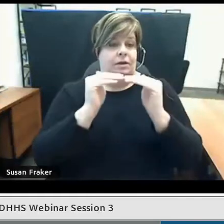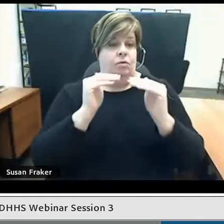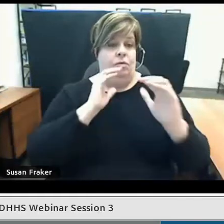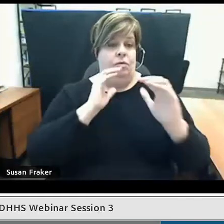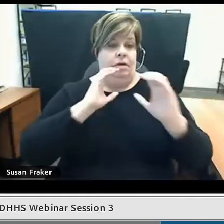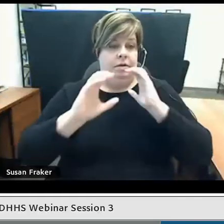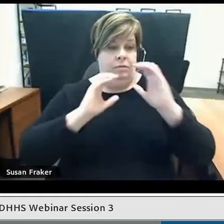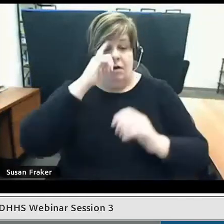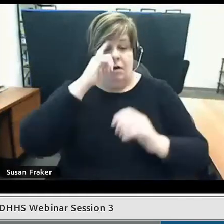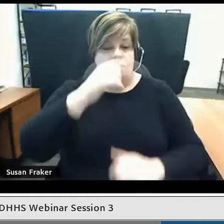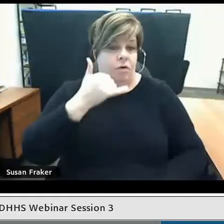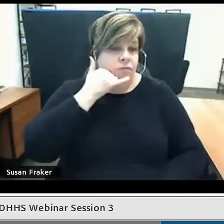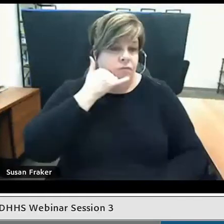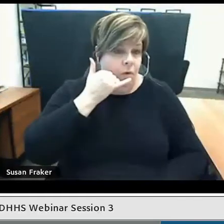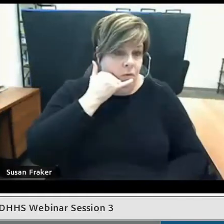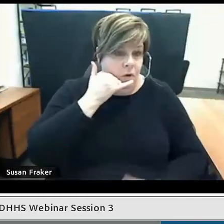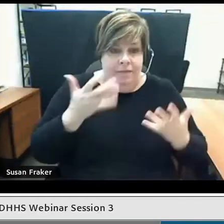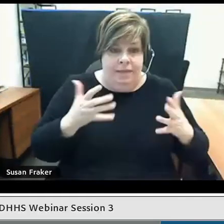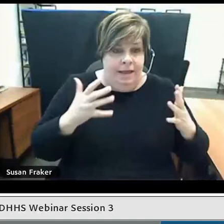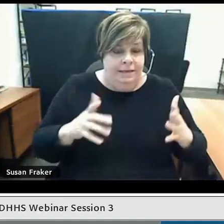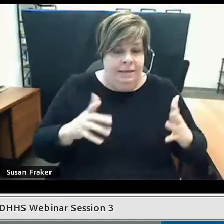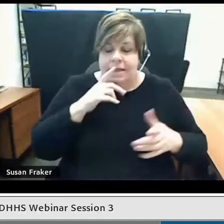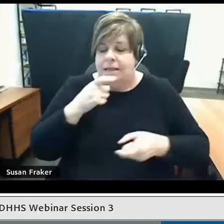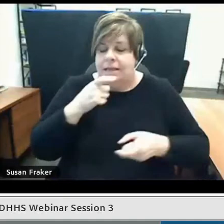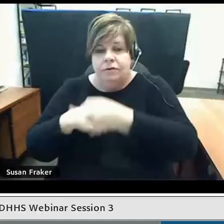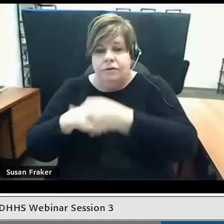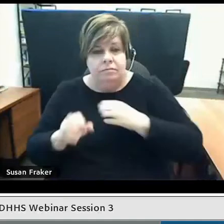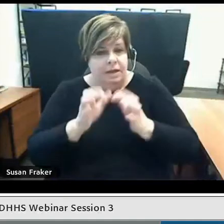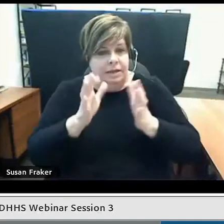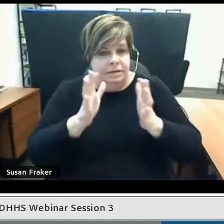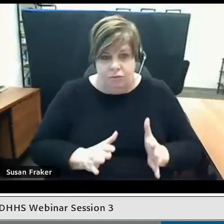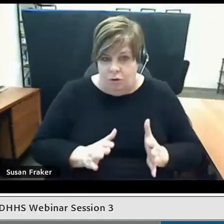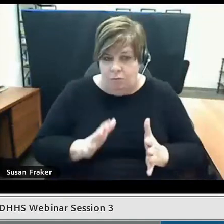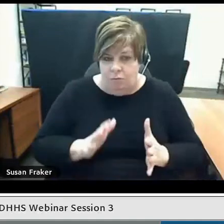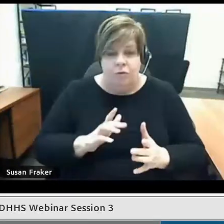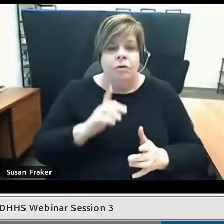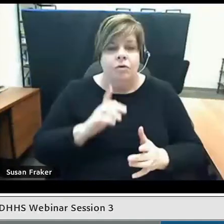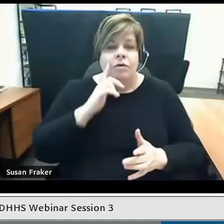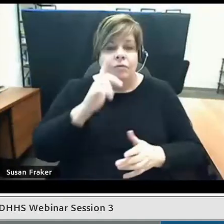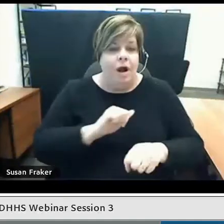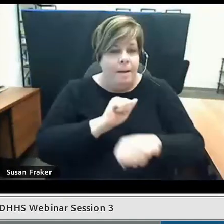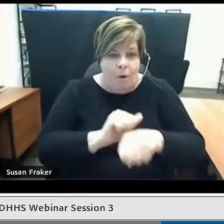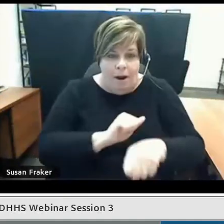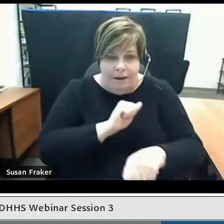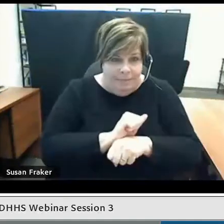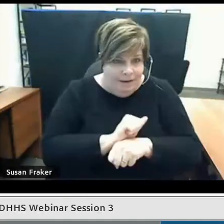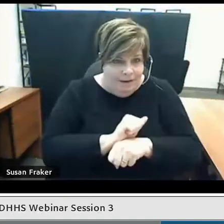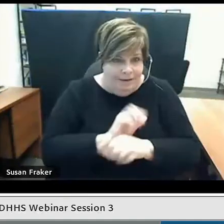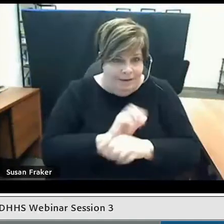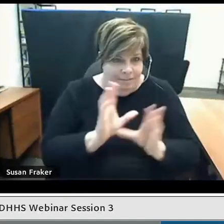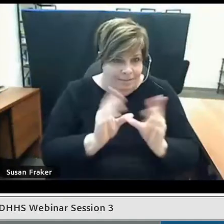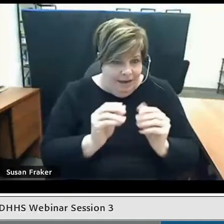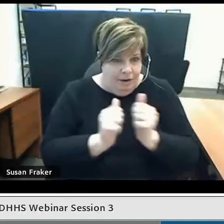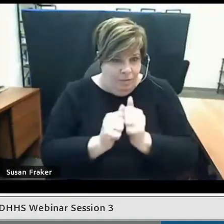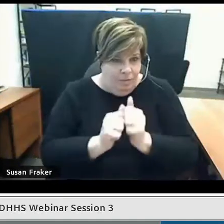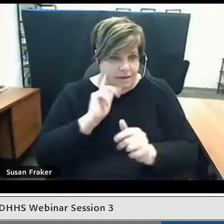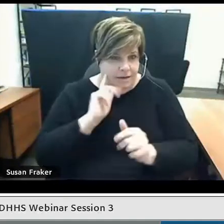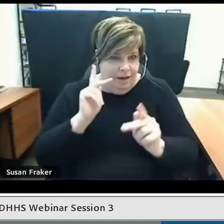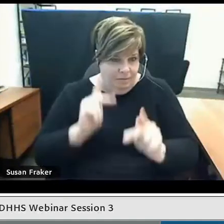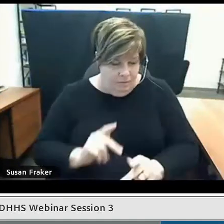of having an interpreter if you have a meeting scheduled. It's really intended for phone access, equal access, so